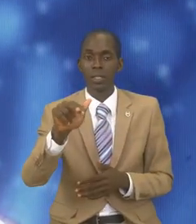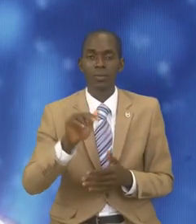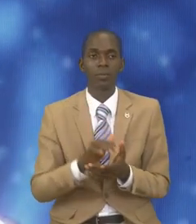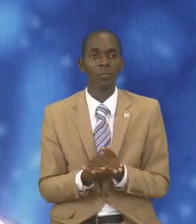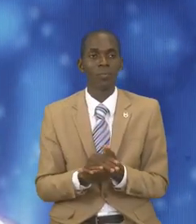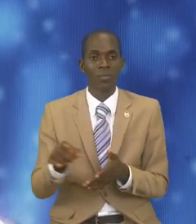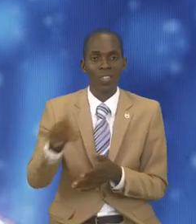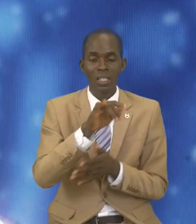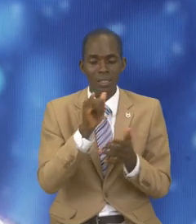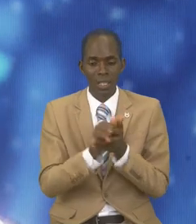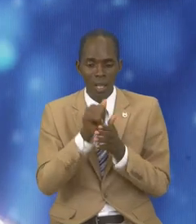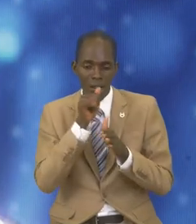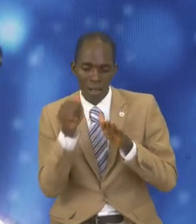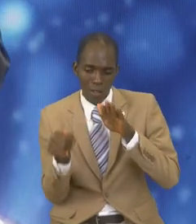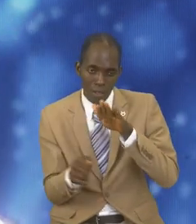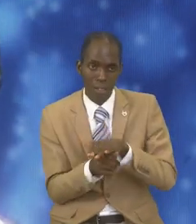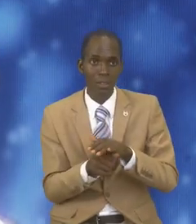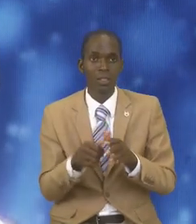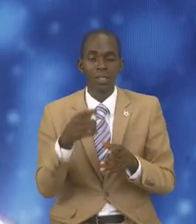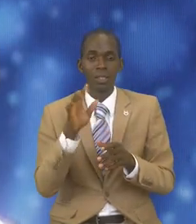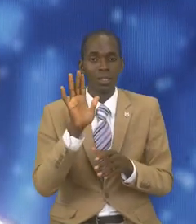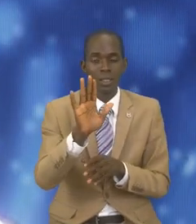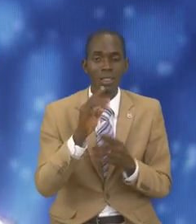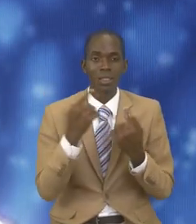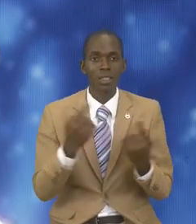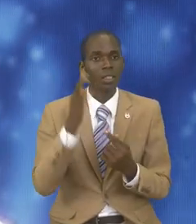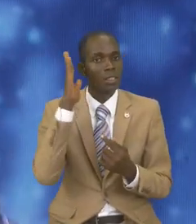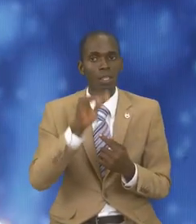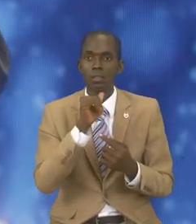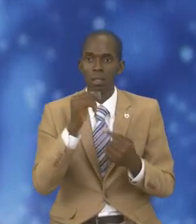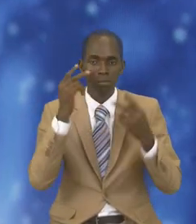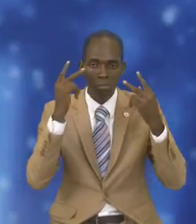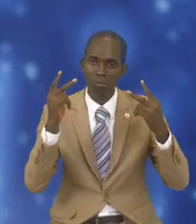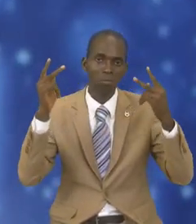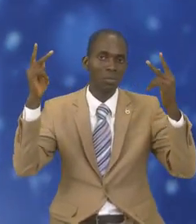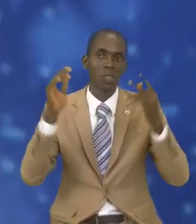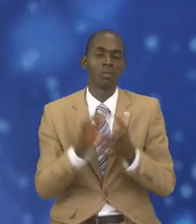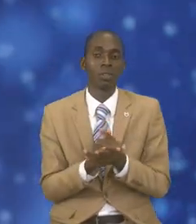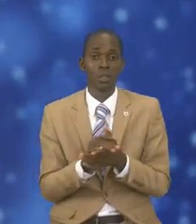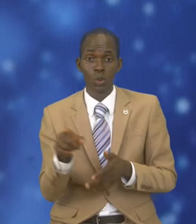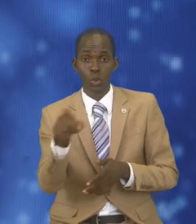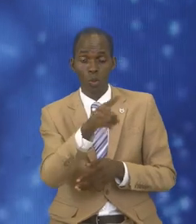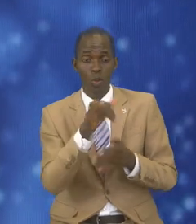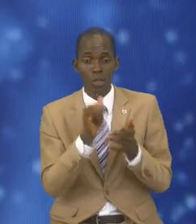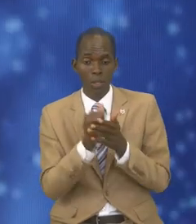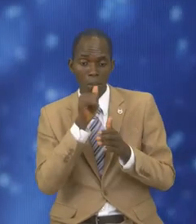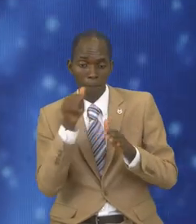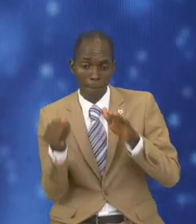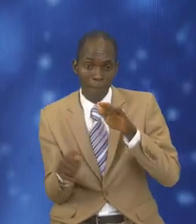that covereth the sins shall not prosper. He that covers the